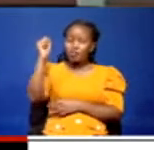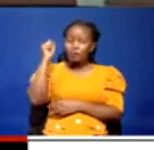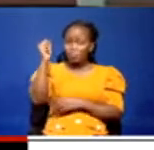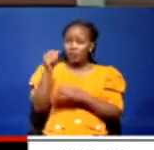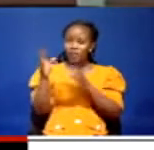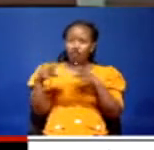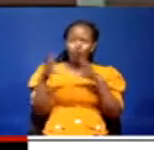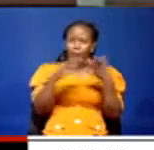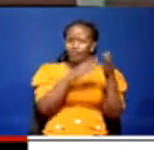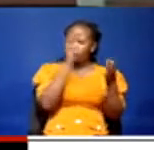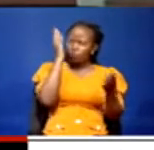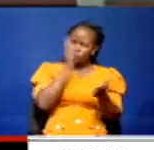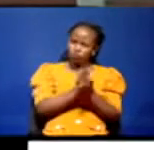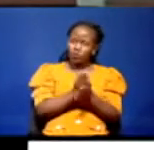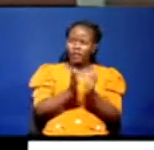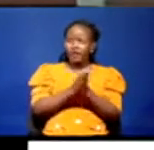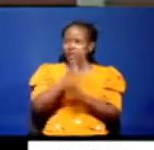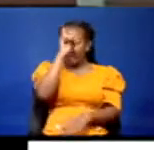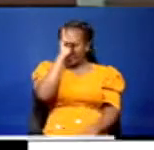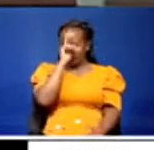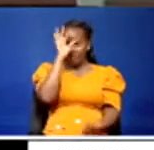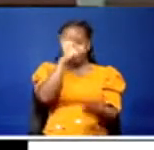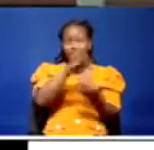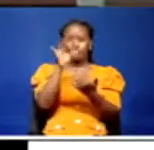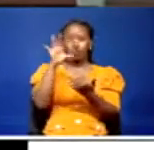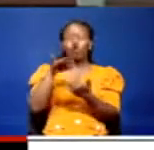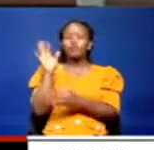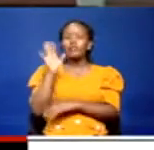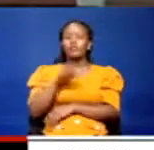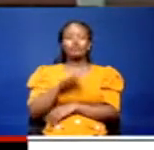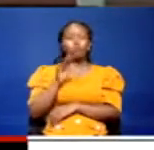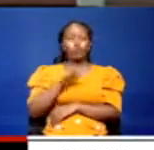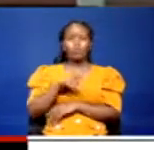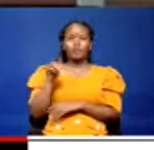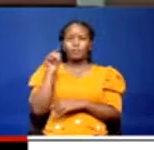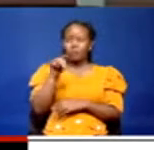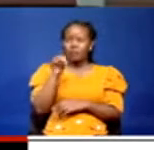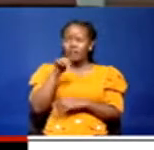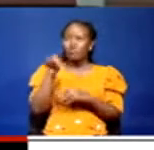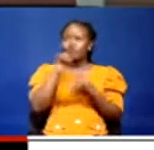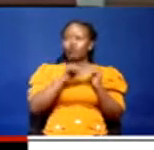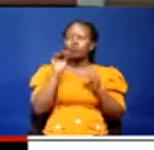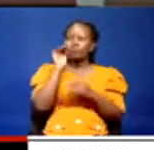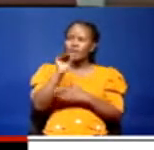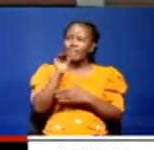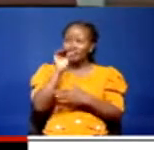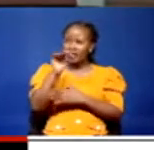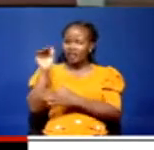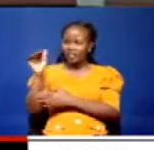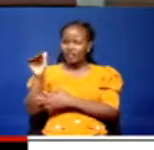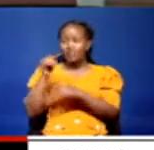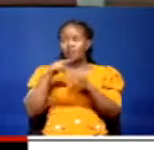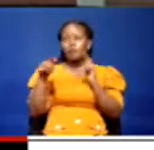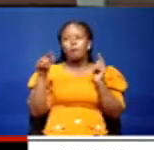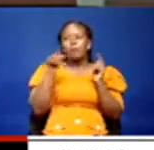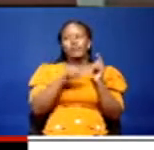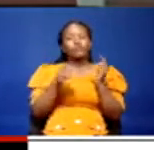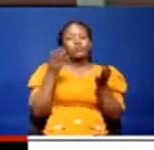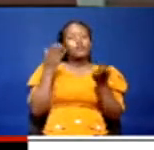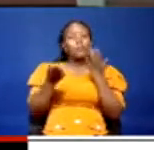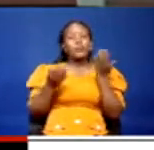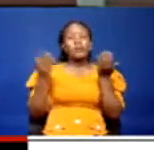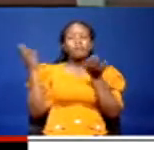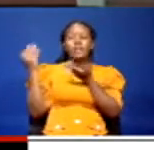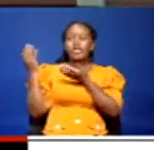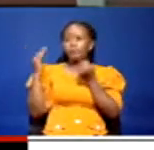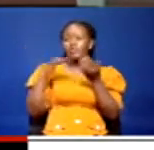sincerely be able to nominate women. This is what we are going to be calling. However, we would have expected a lot of support from the